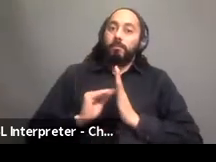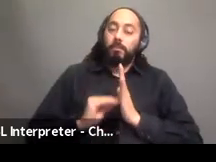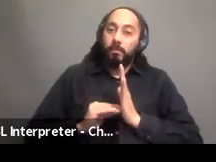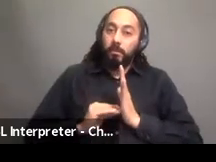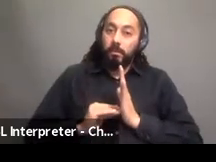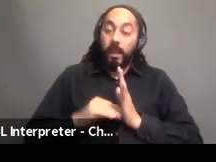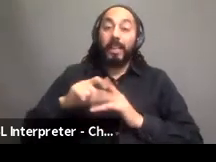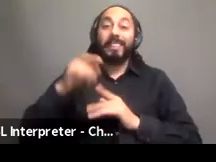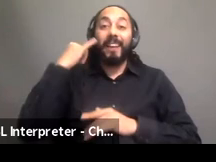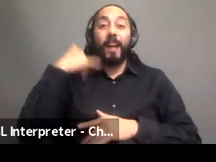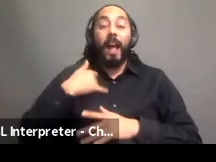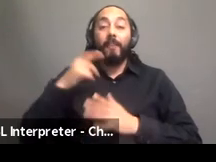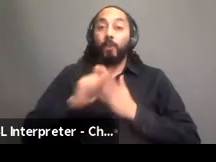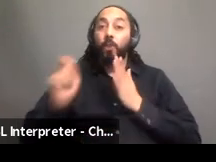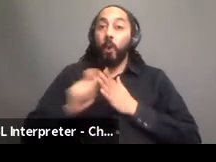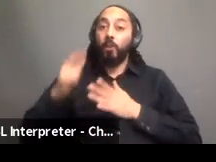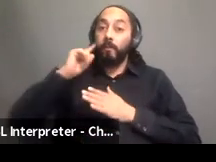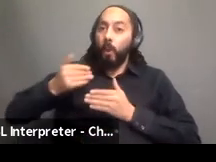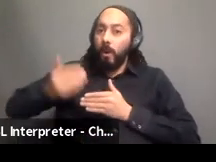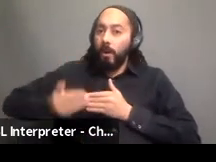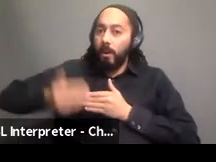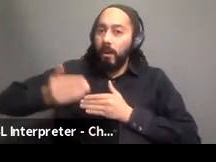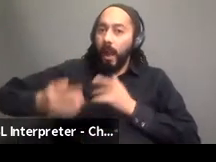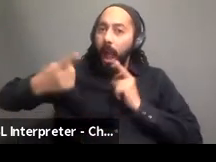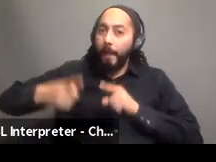notes could become evidence in a legal case.